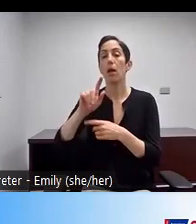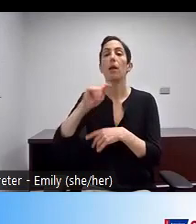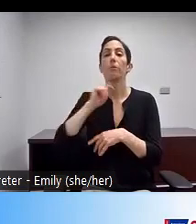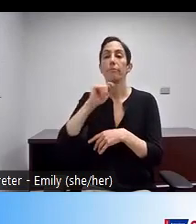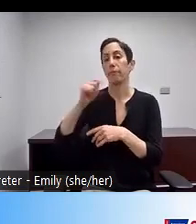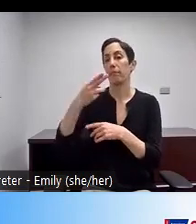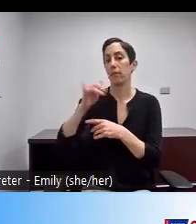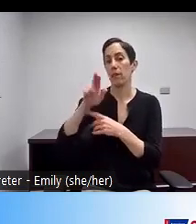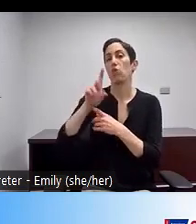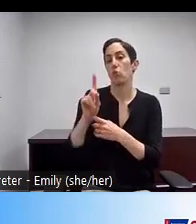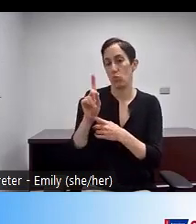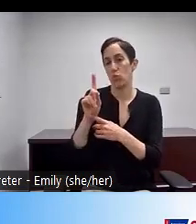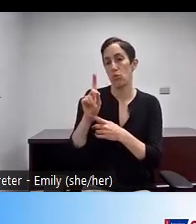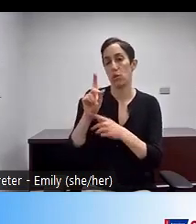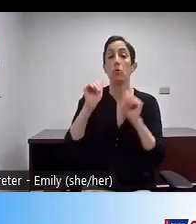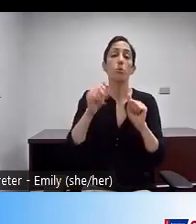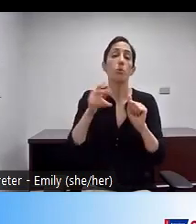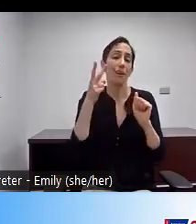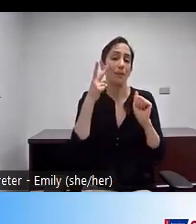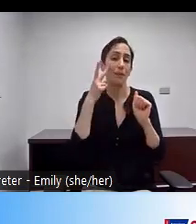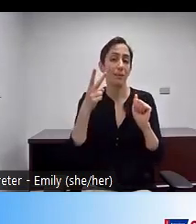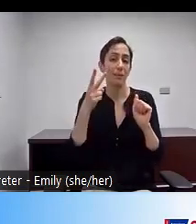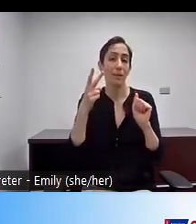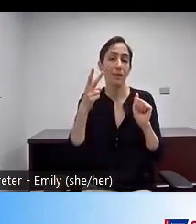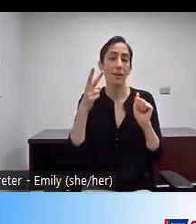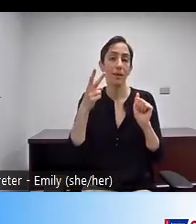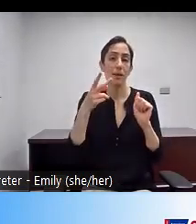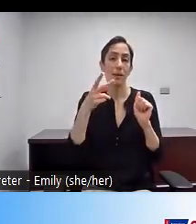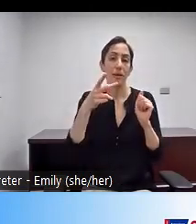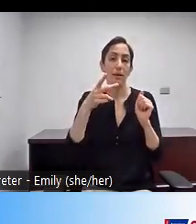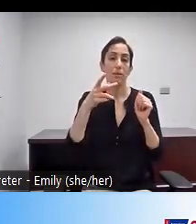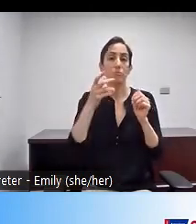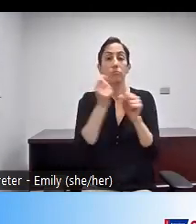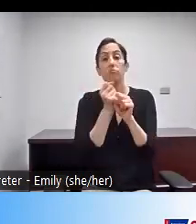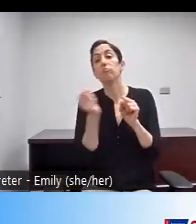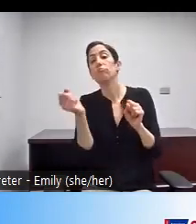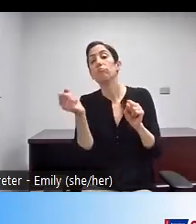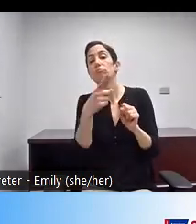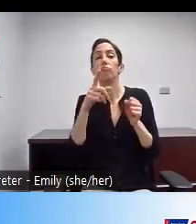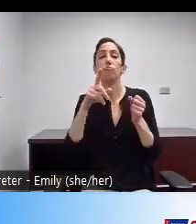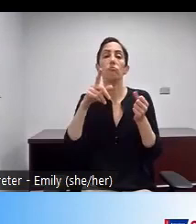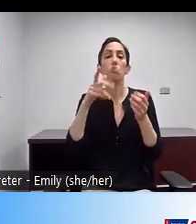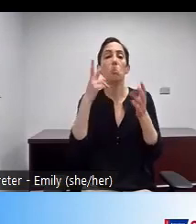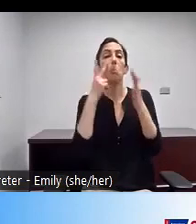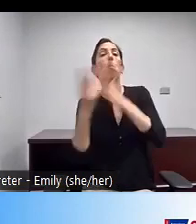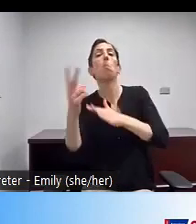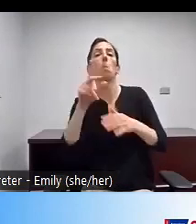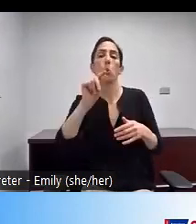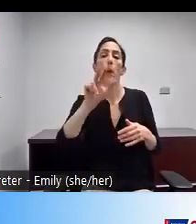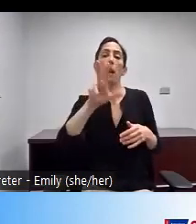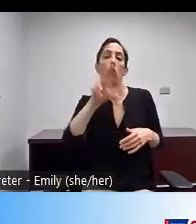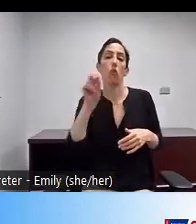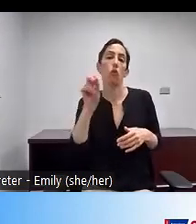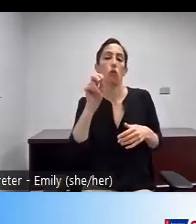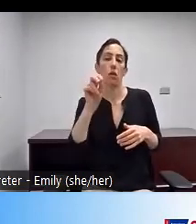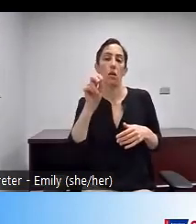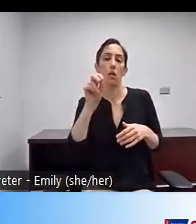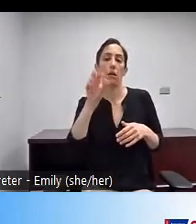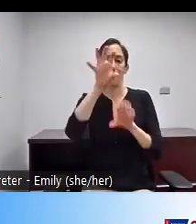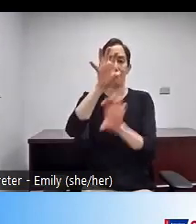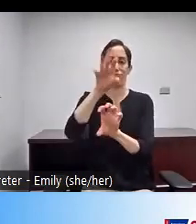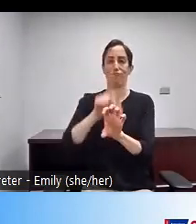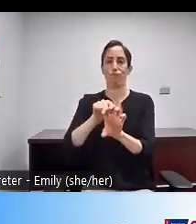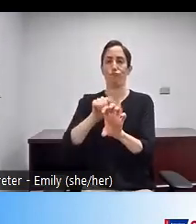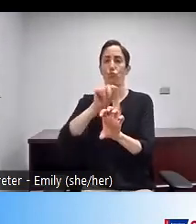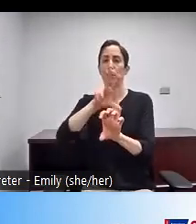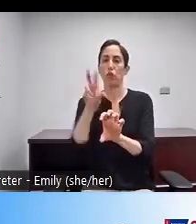see, the projections as for the year 2030 shown in the table below, those numbers are going to go